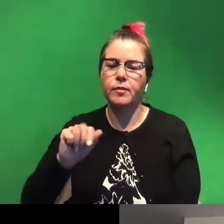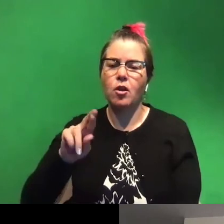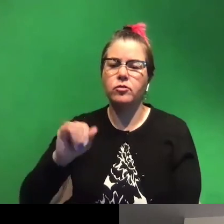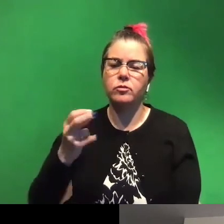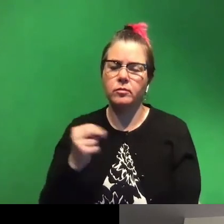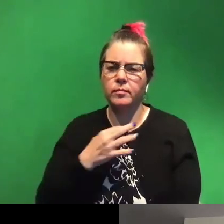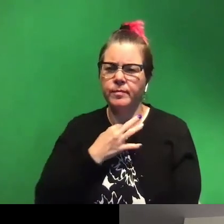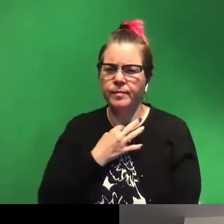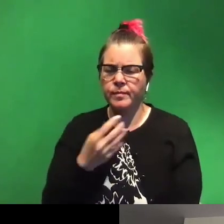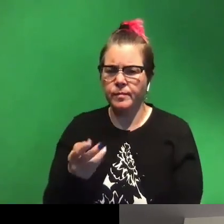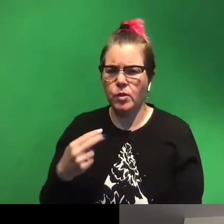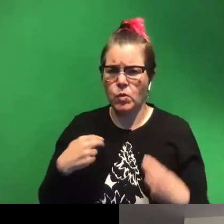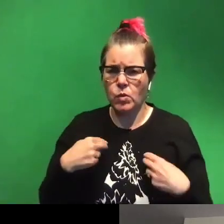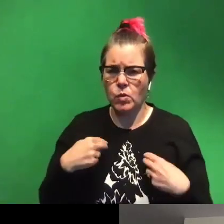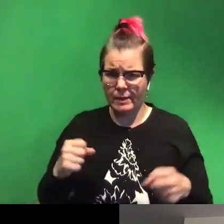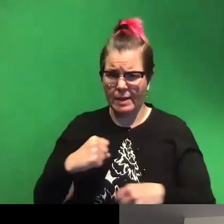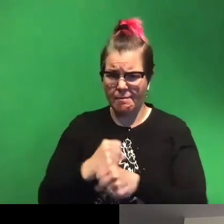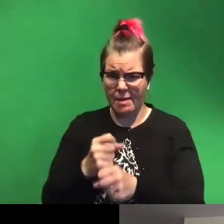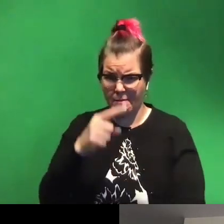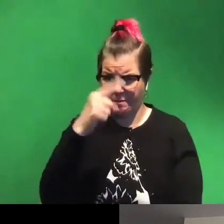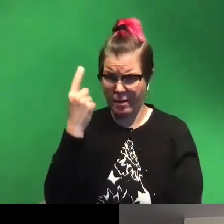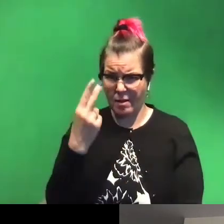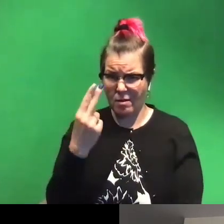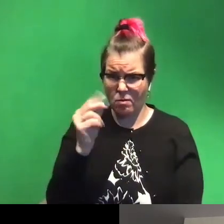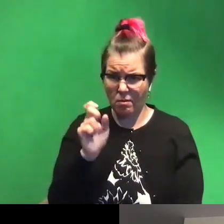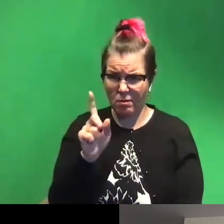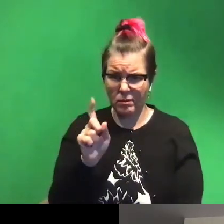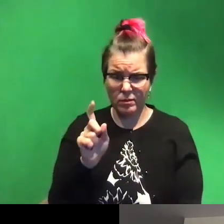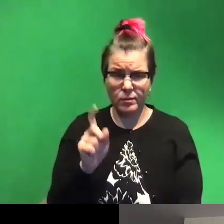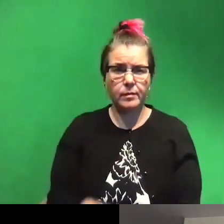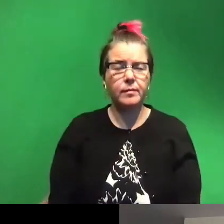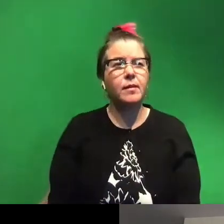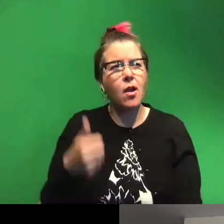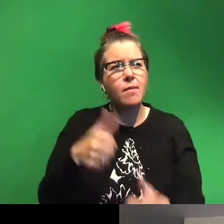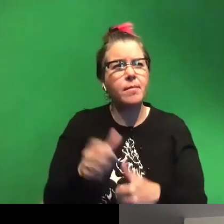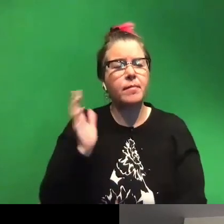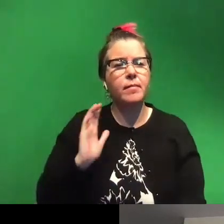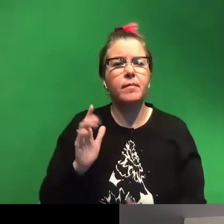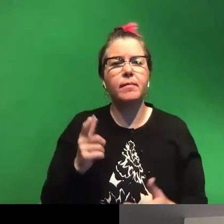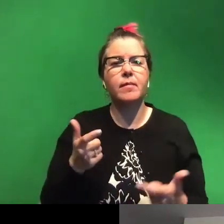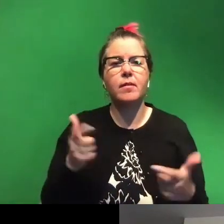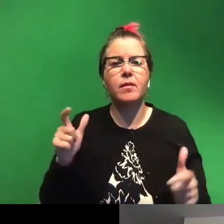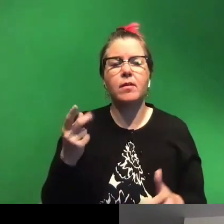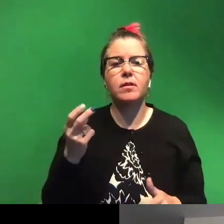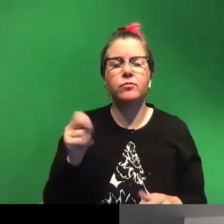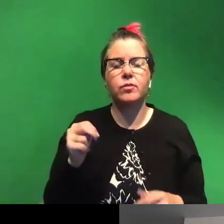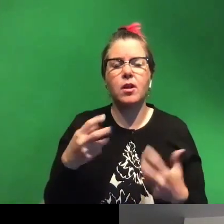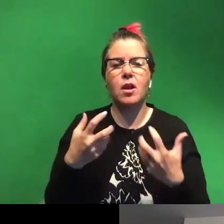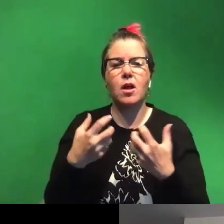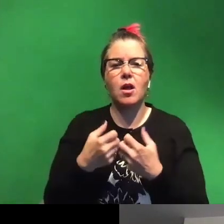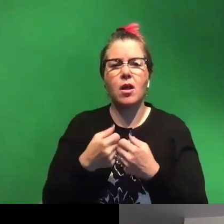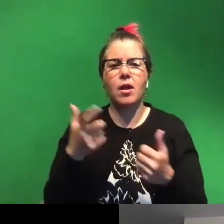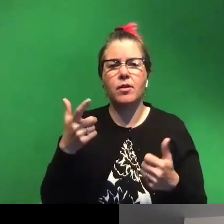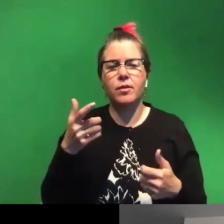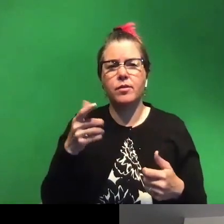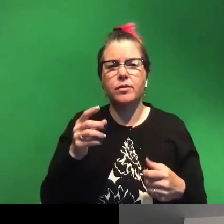humans create a black hole? Like I remember when the Large Hadron Collider was like, they were about to do it,